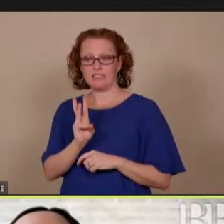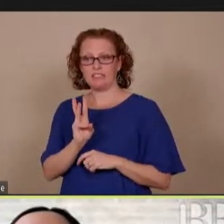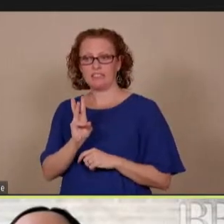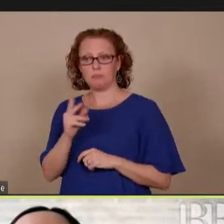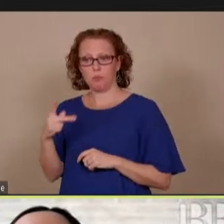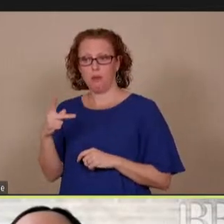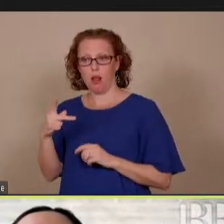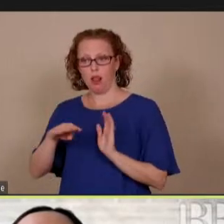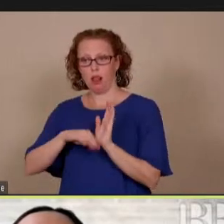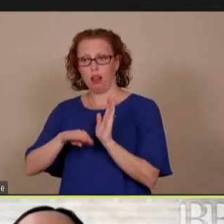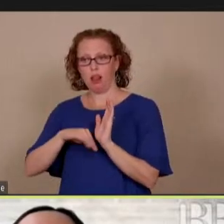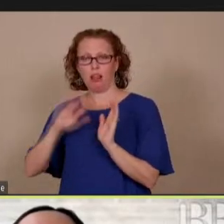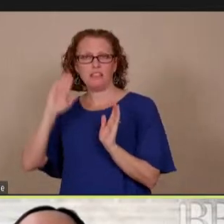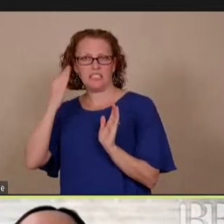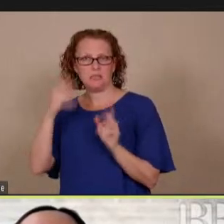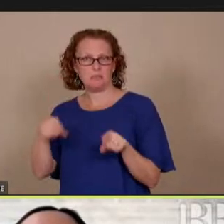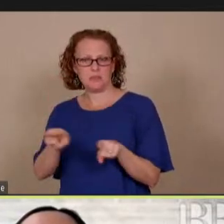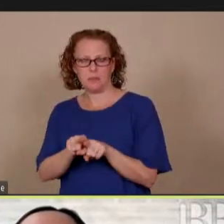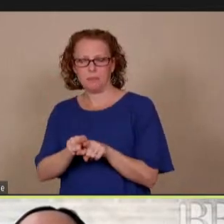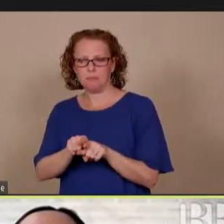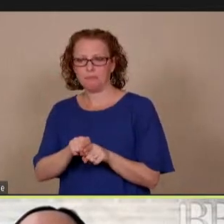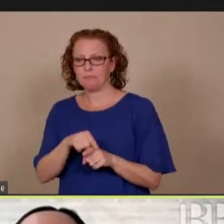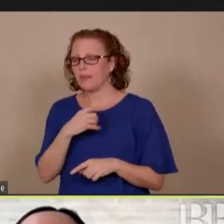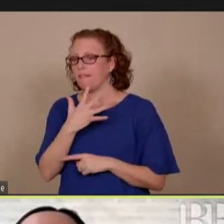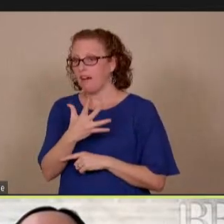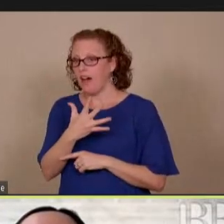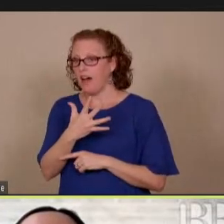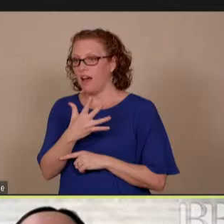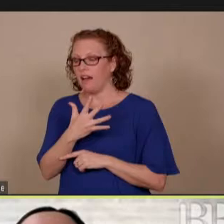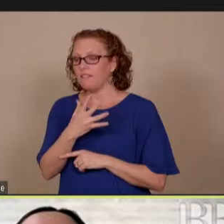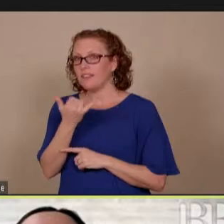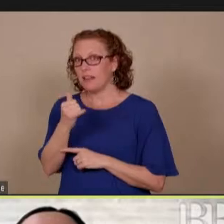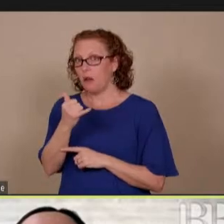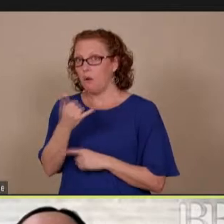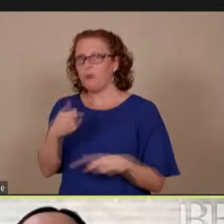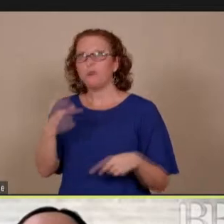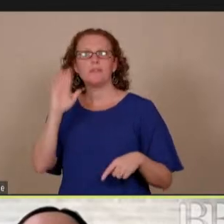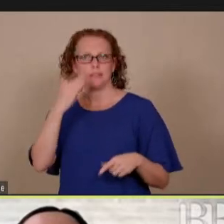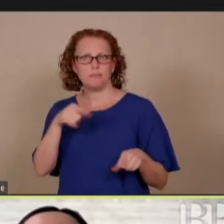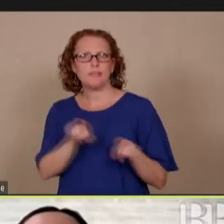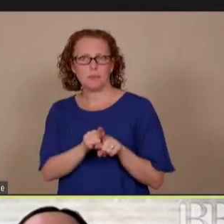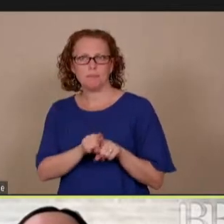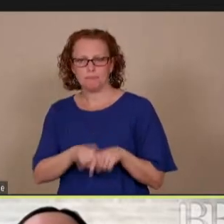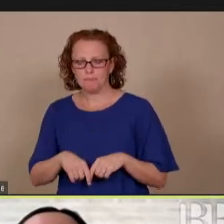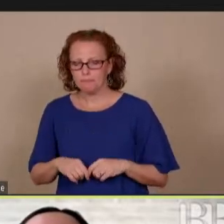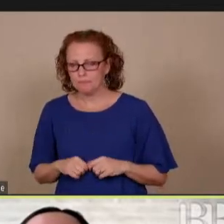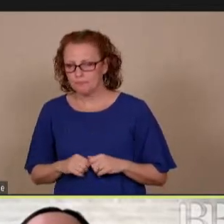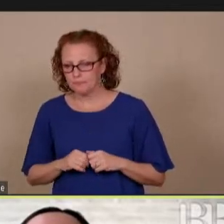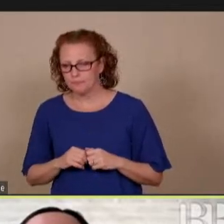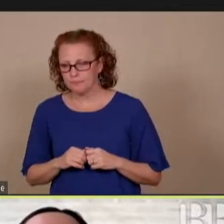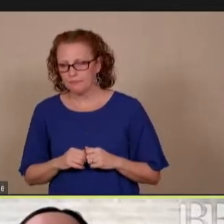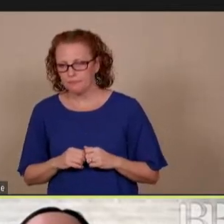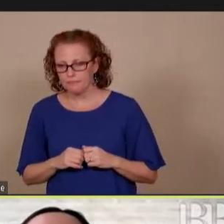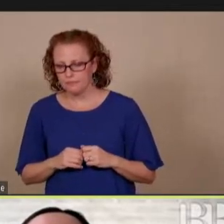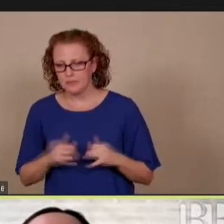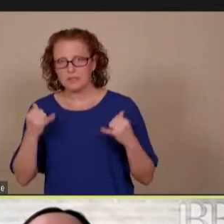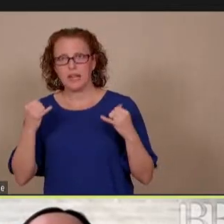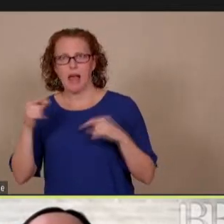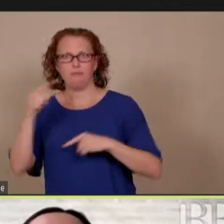part looks intact. And so with that, I will transition back to the findings.